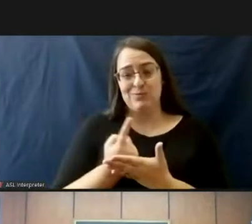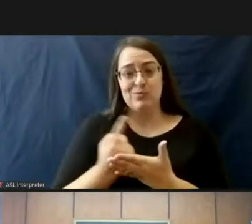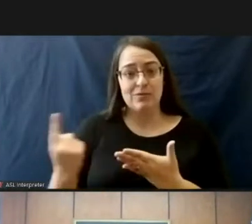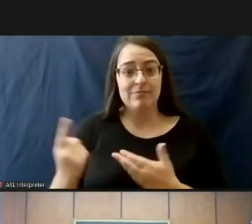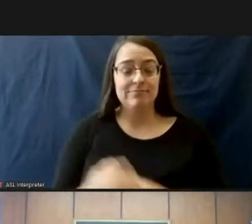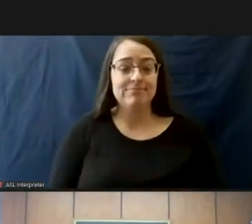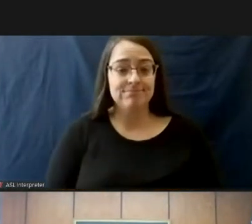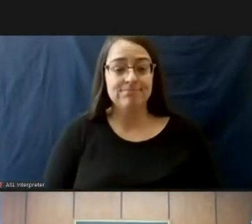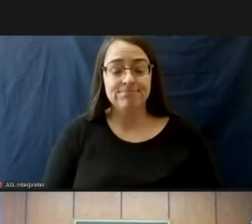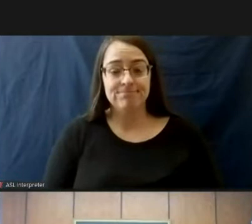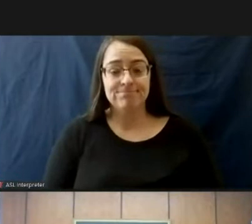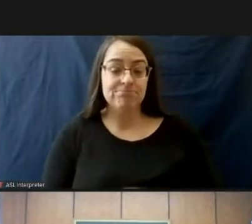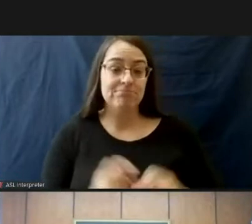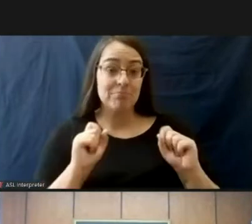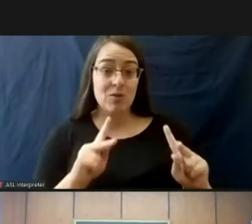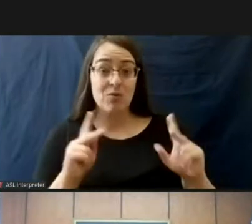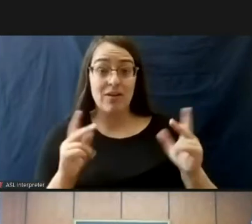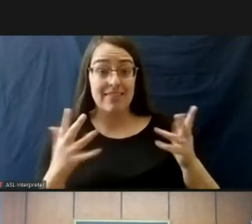Okay, that's everything. Thank you all.